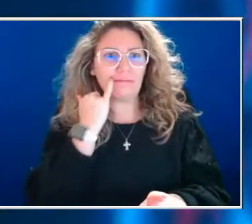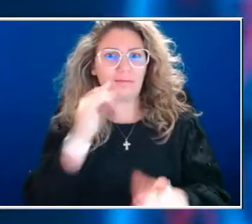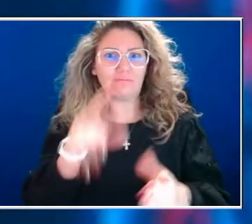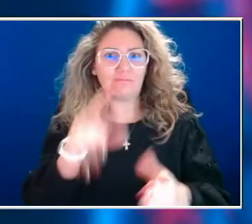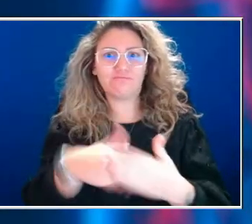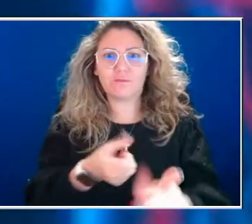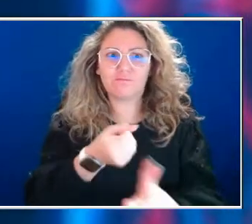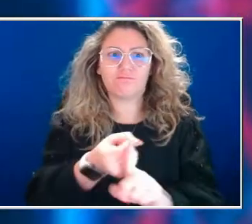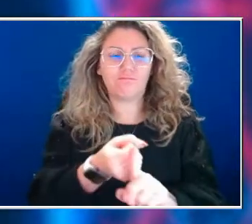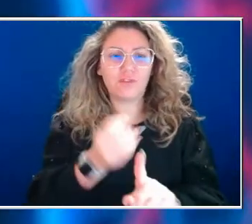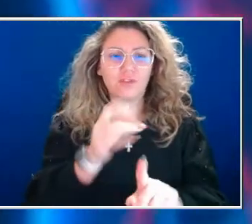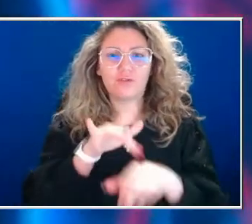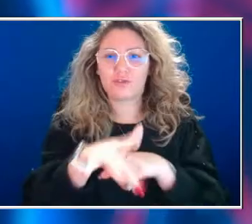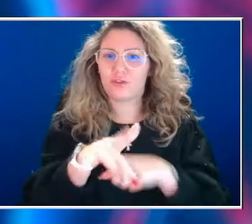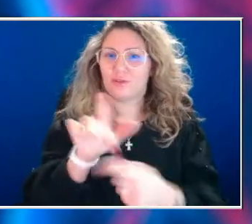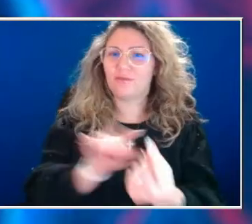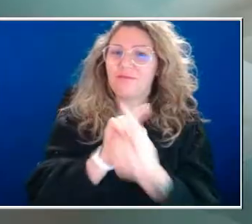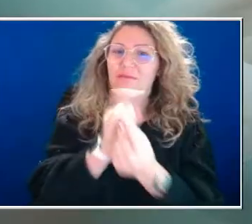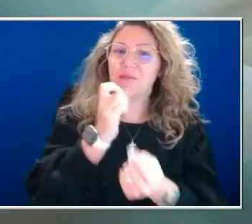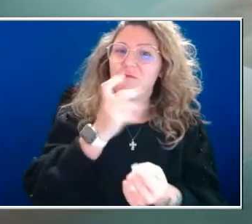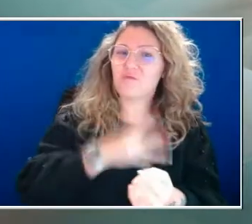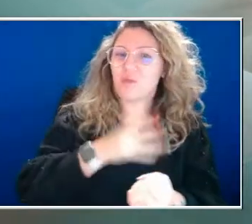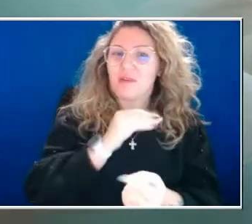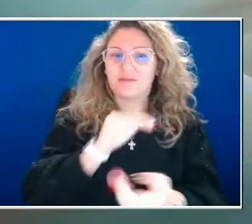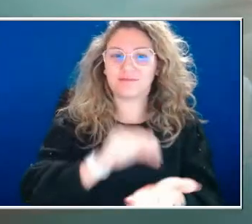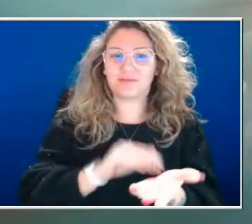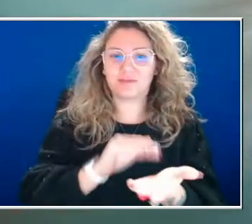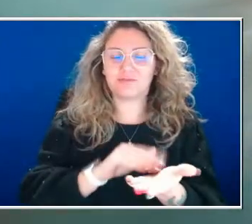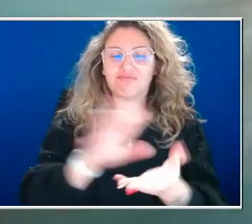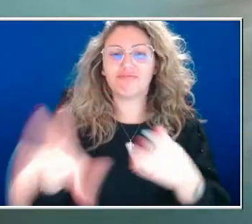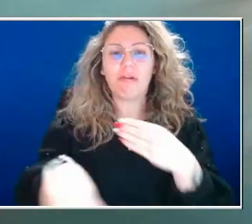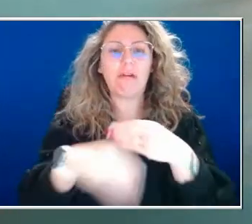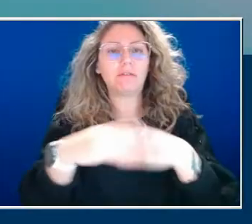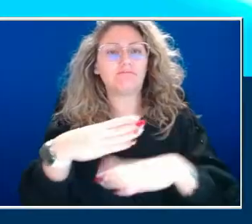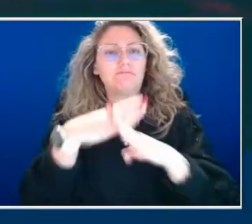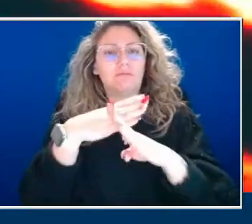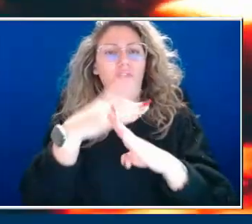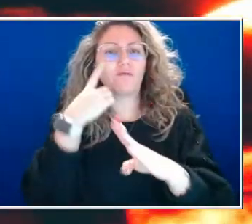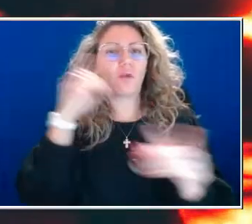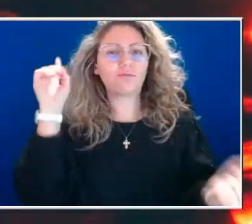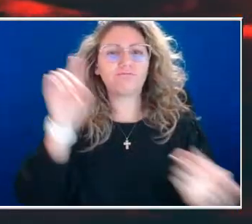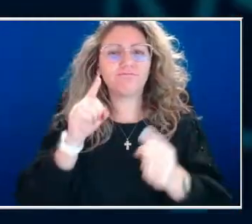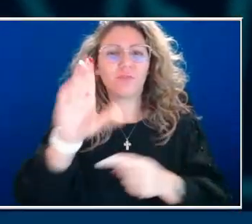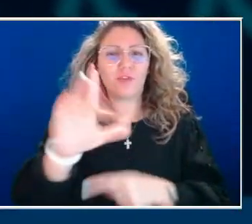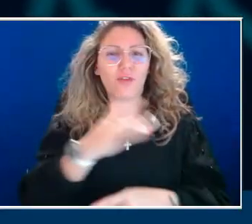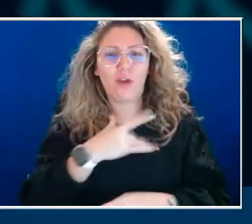her doctor who took extra precautions to lower her heart risks.